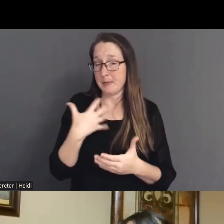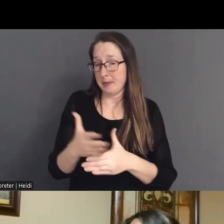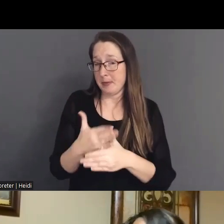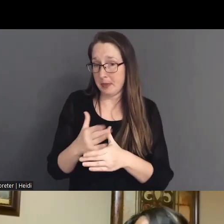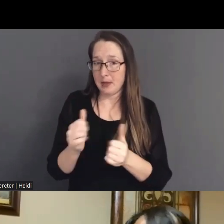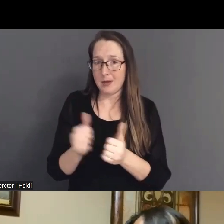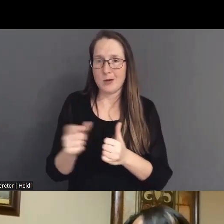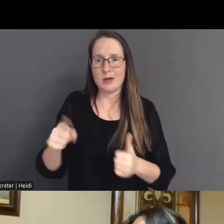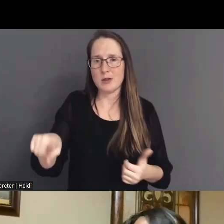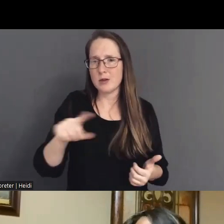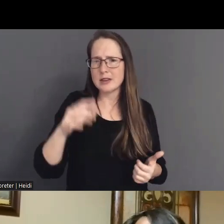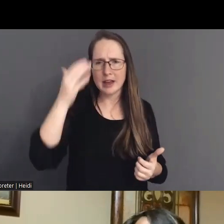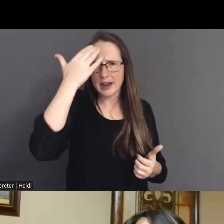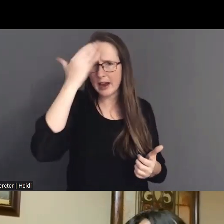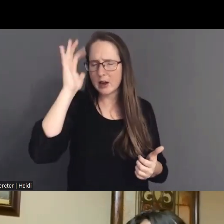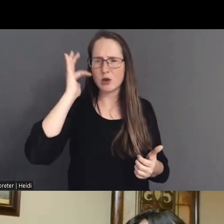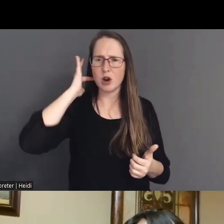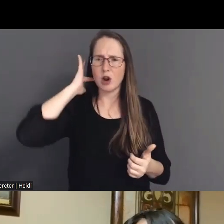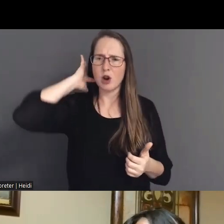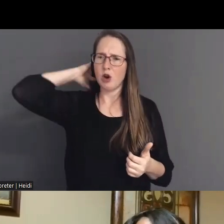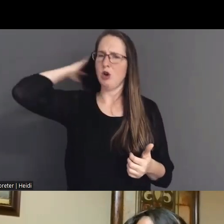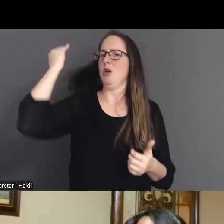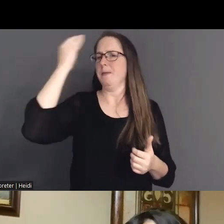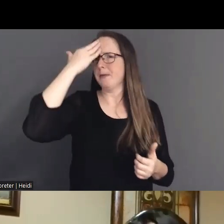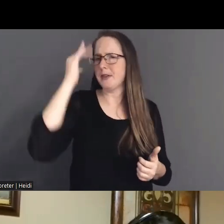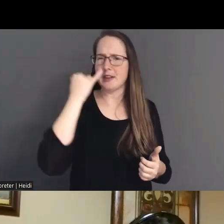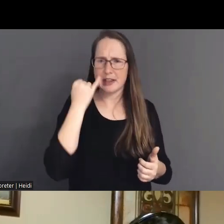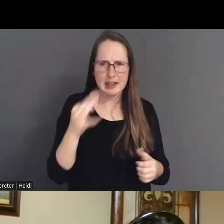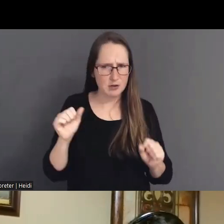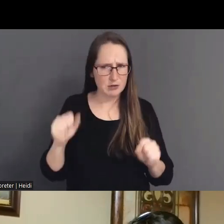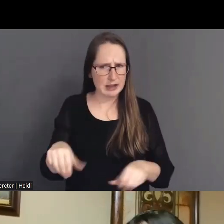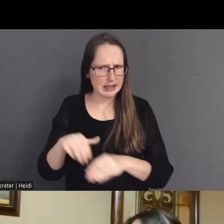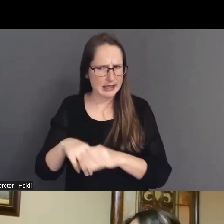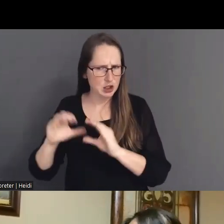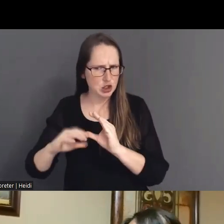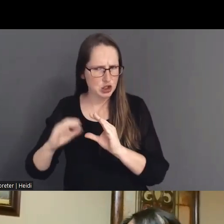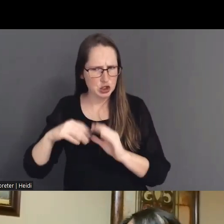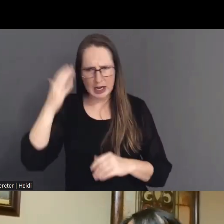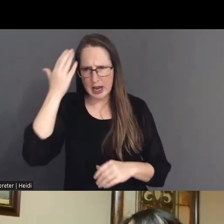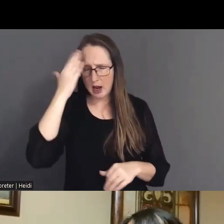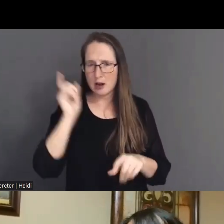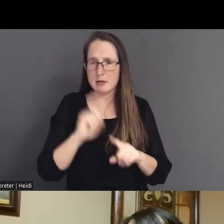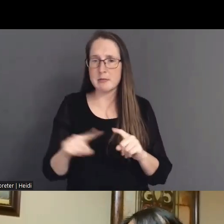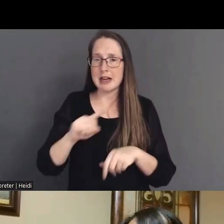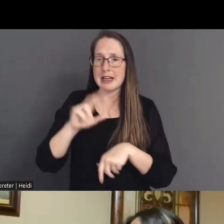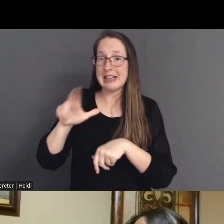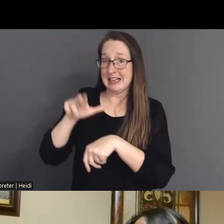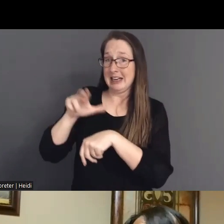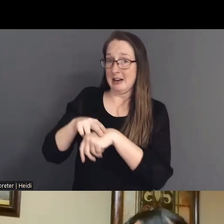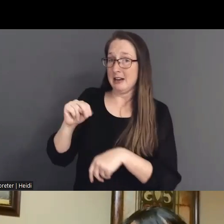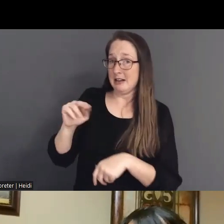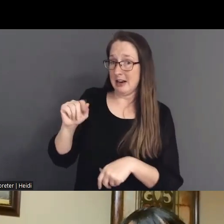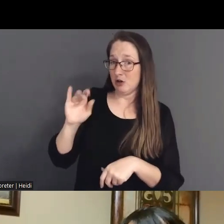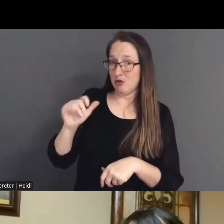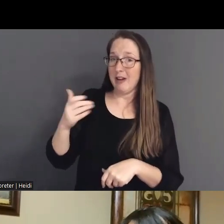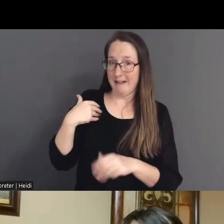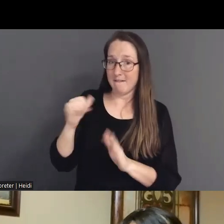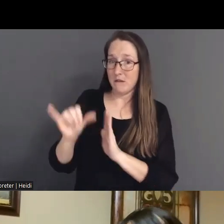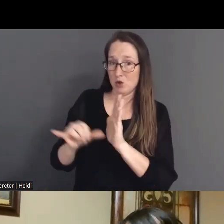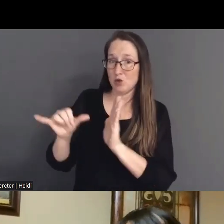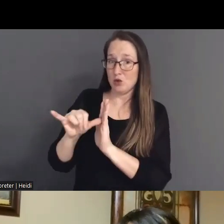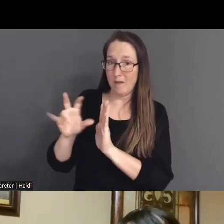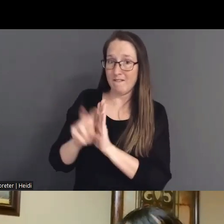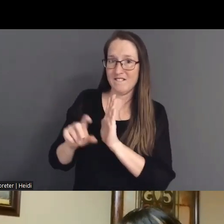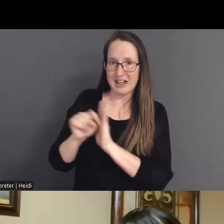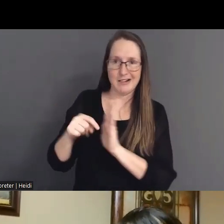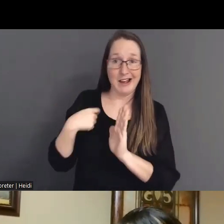you, and I don't know if it could be put in the chat, but National has a YouTube video